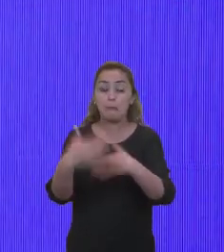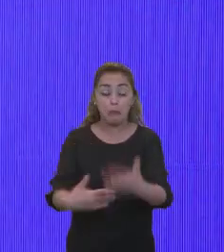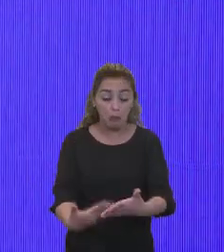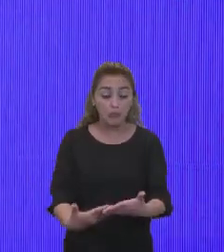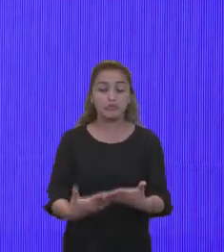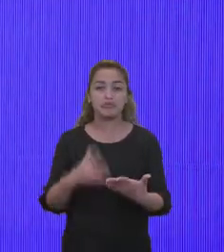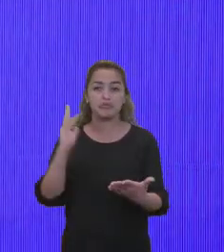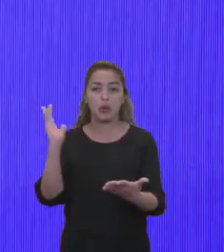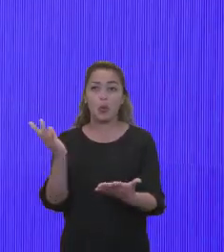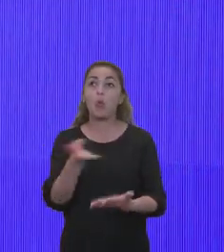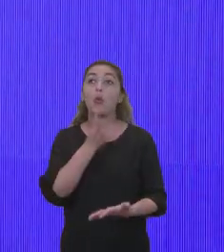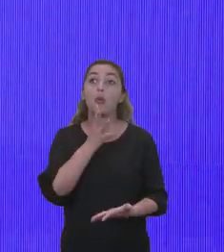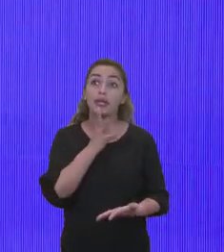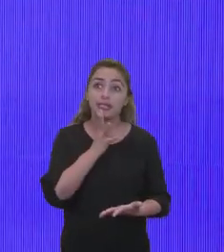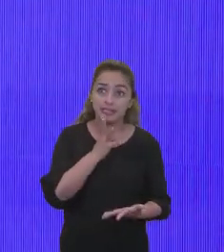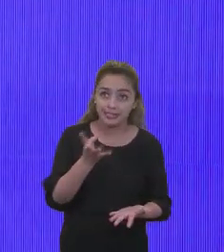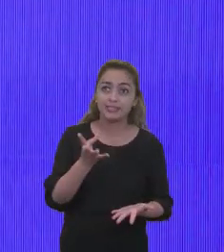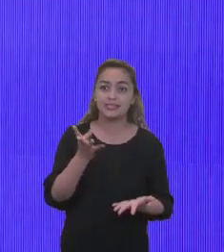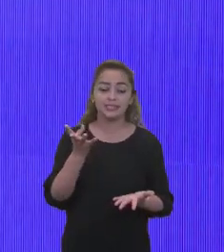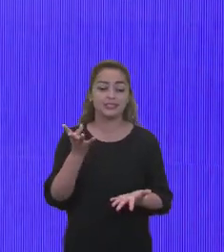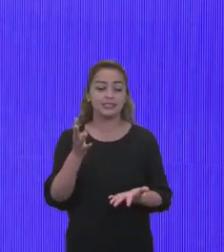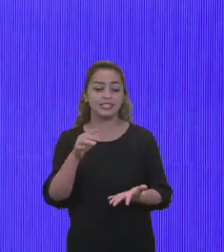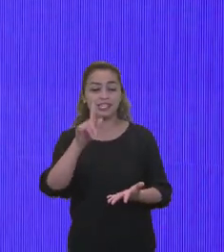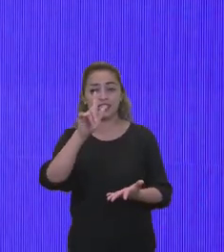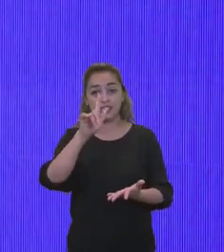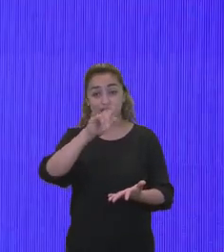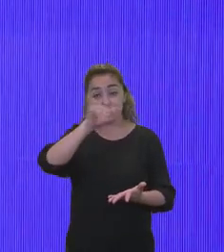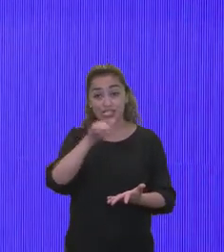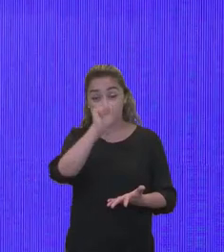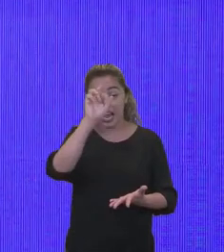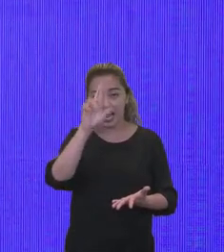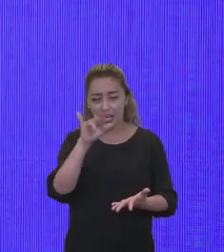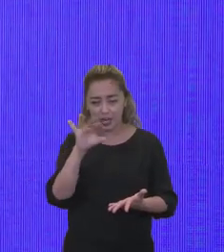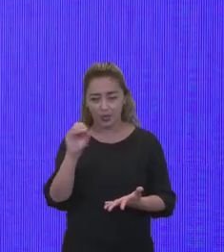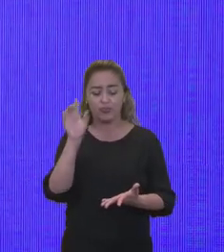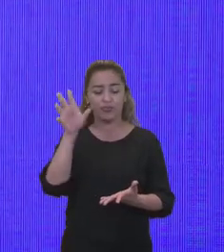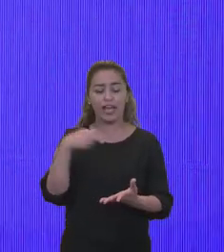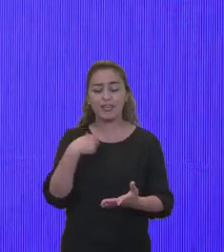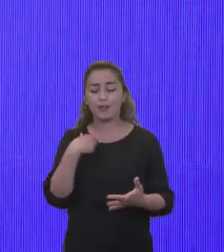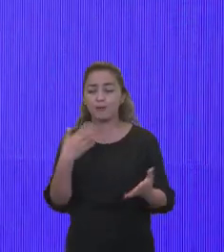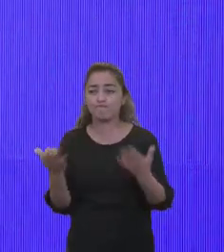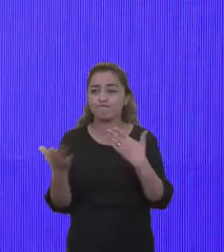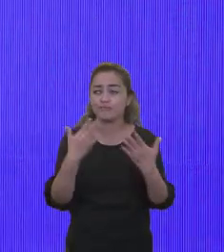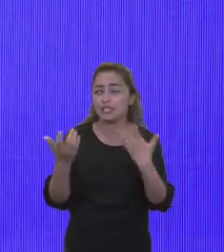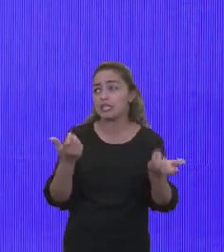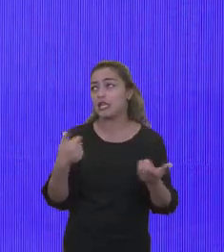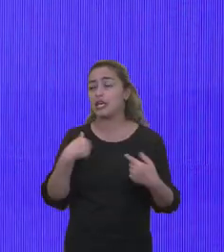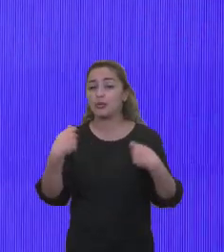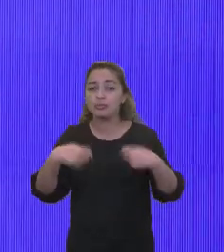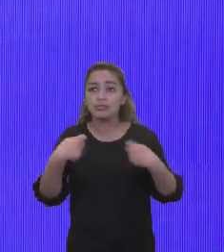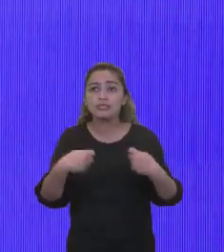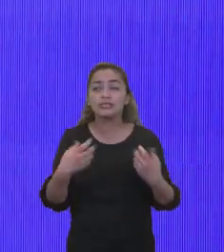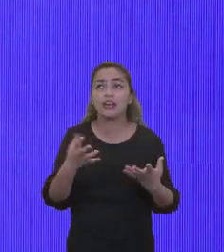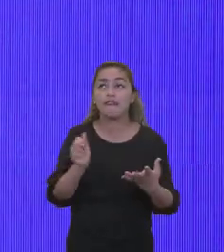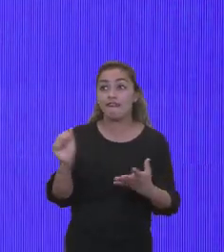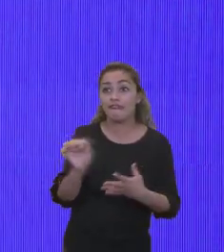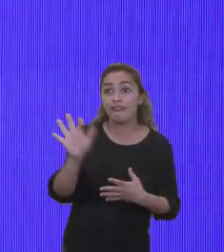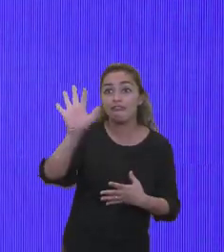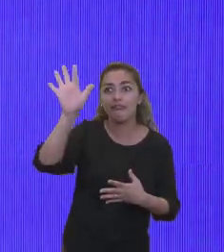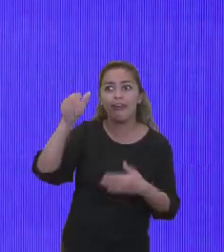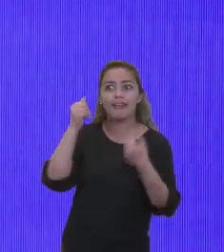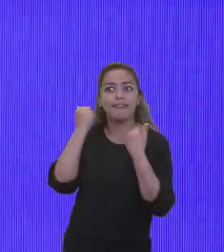When I met Jairo, Jairo introduced me to Griselli, and I told him about this dream I had. I said,